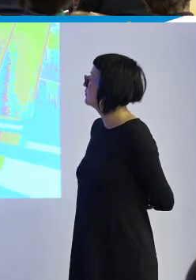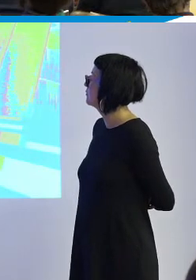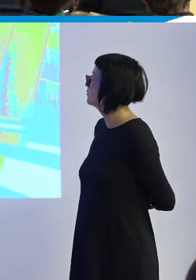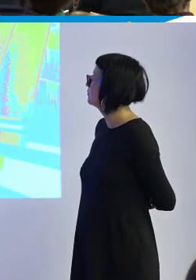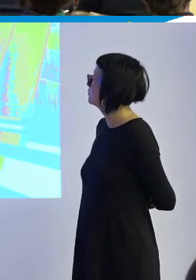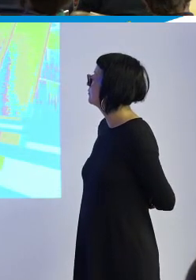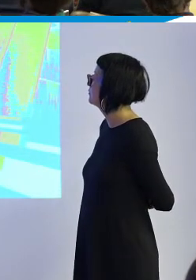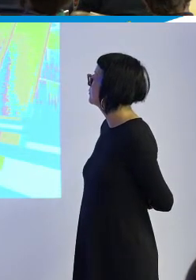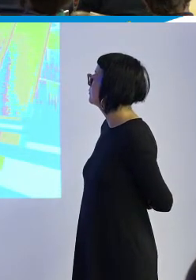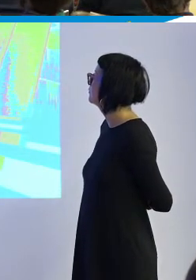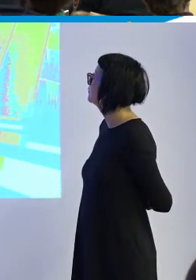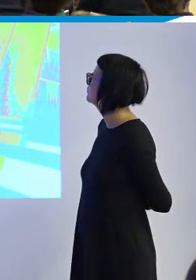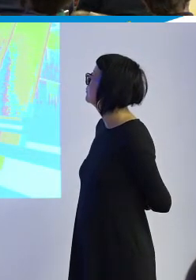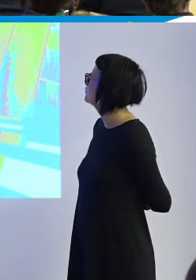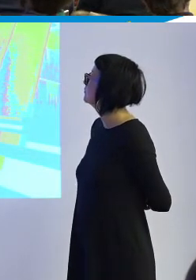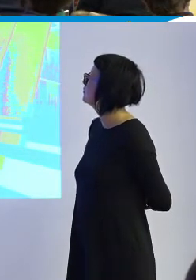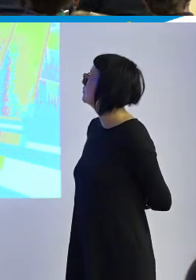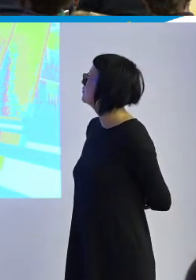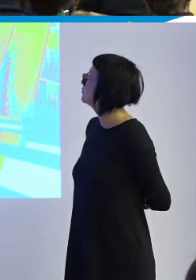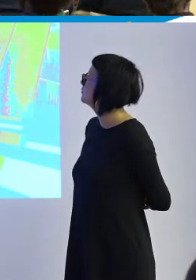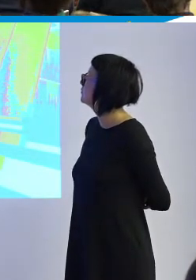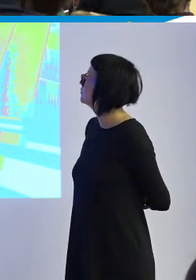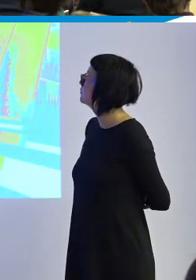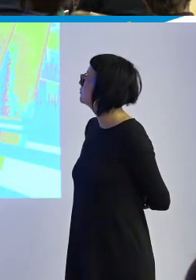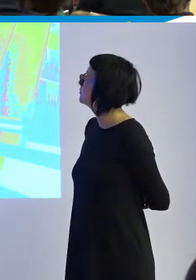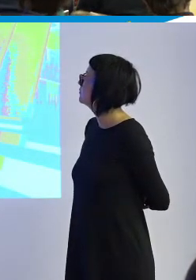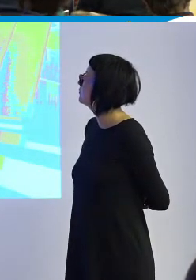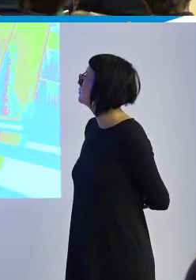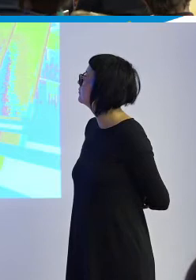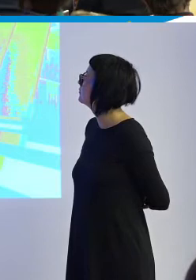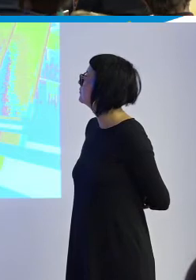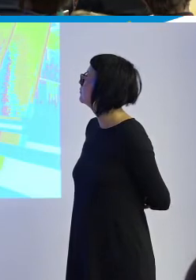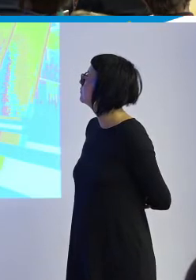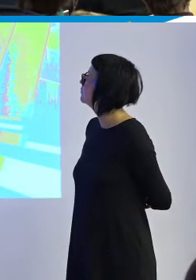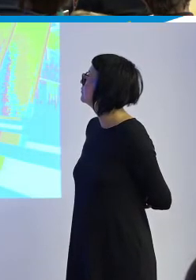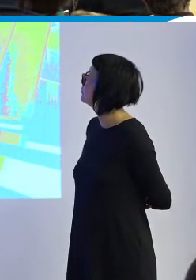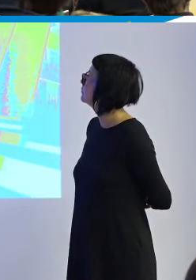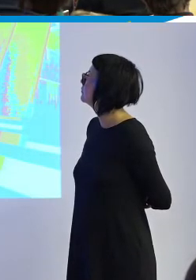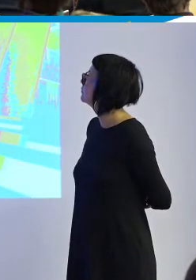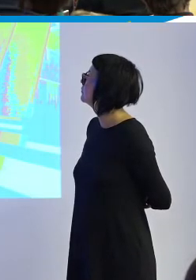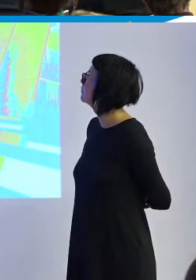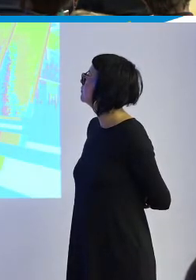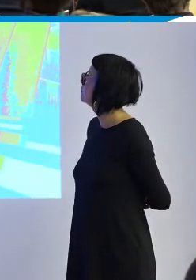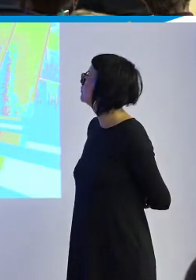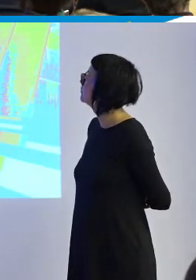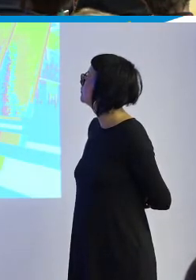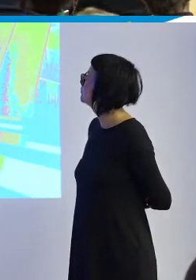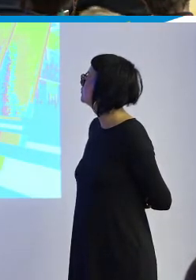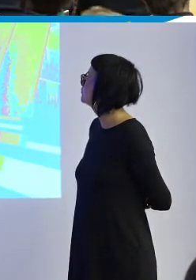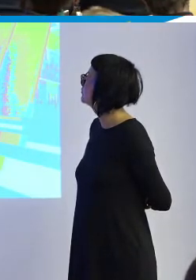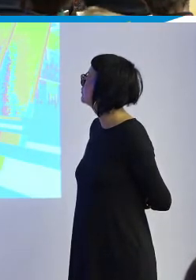standard for service robots we will begin promoting the Roshone in hopes of it being used overseas